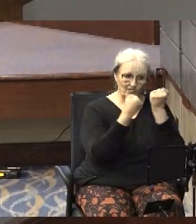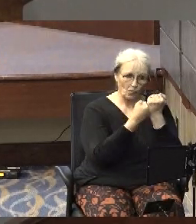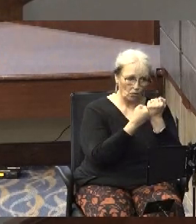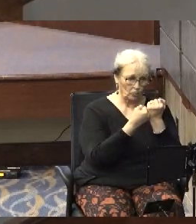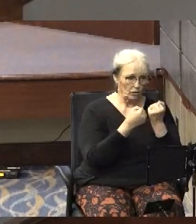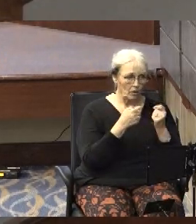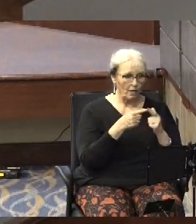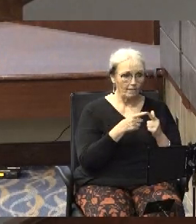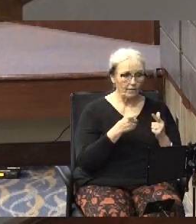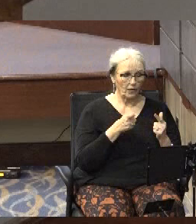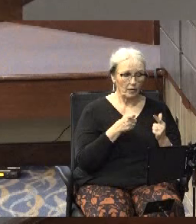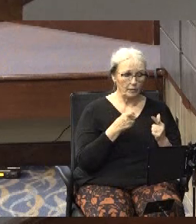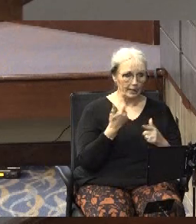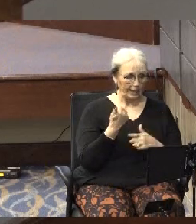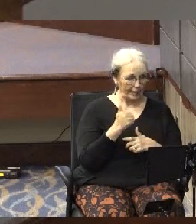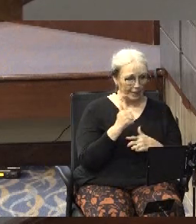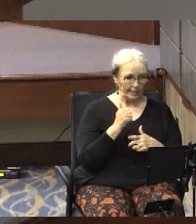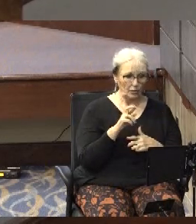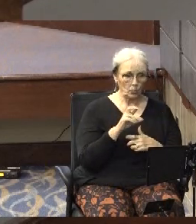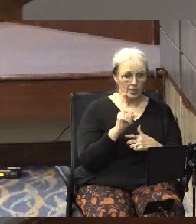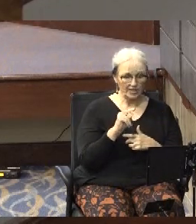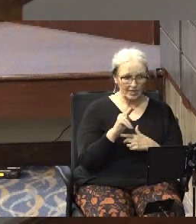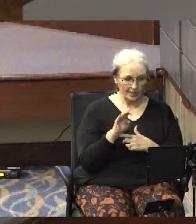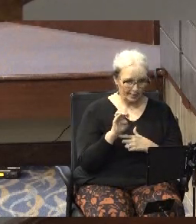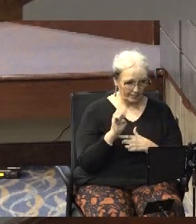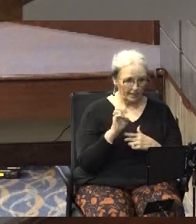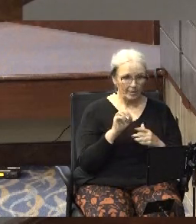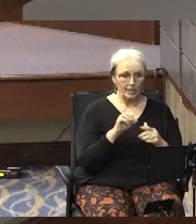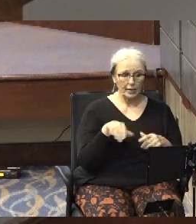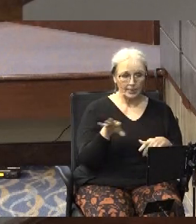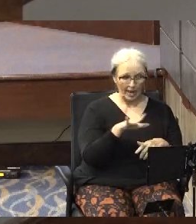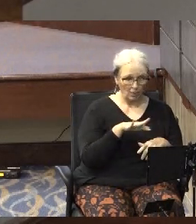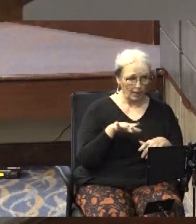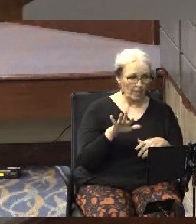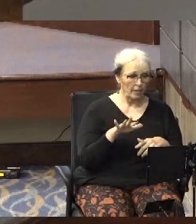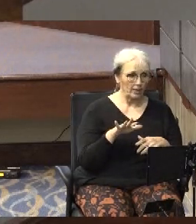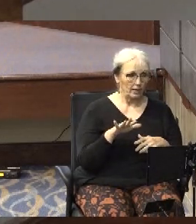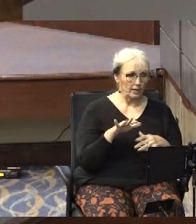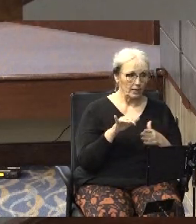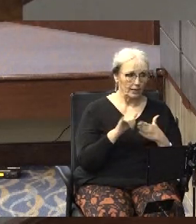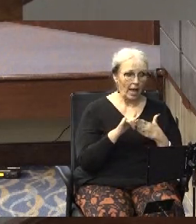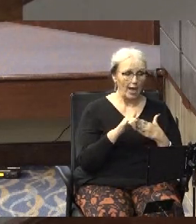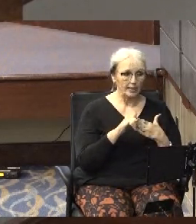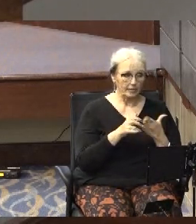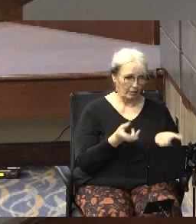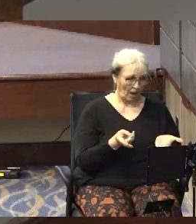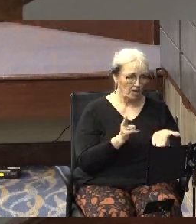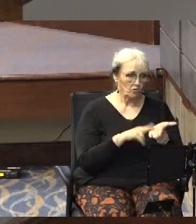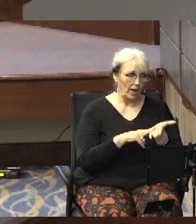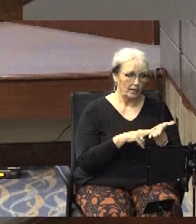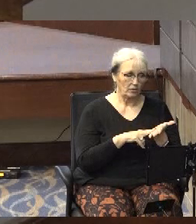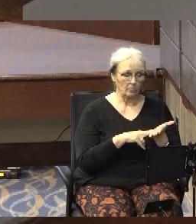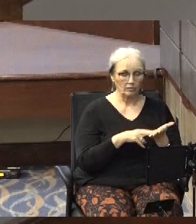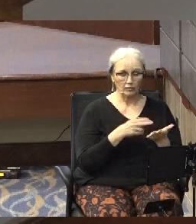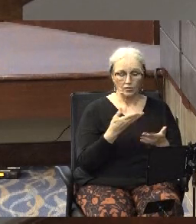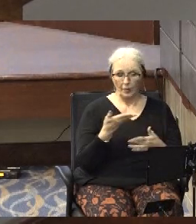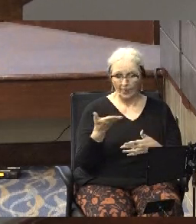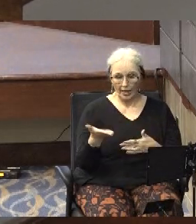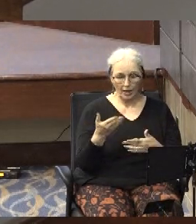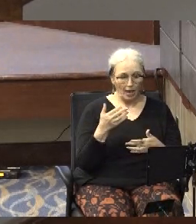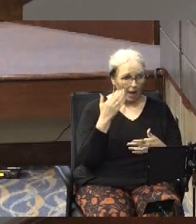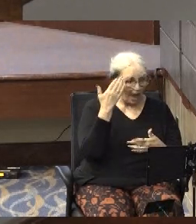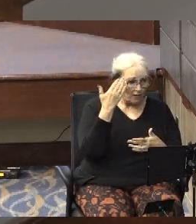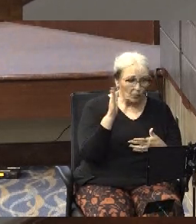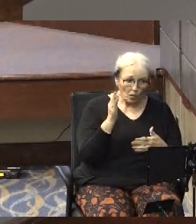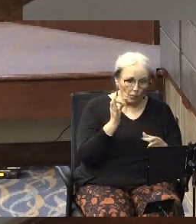by any of the residents of the neighborhood. That would be a contractual matter. I don't even know that I would have